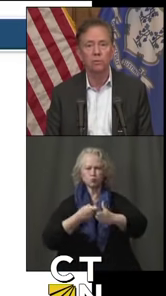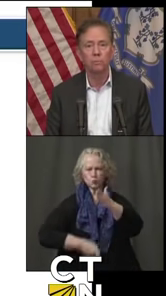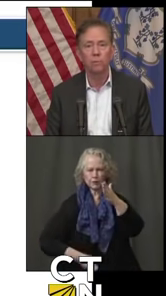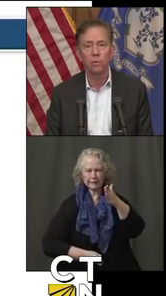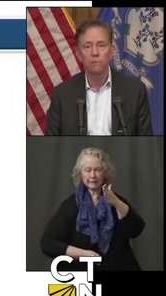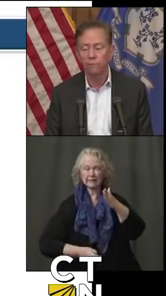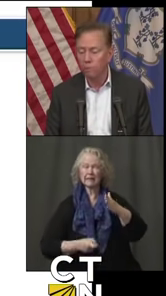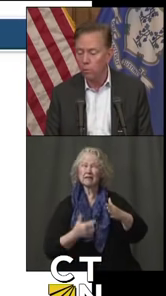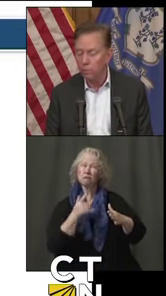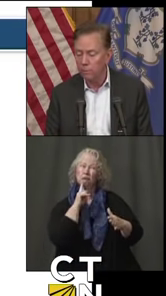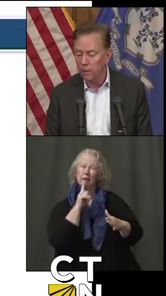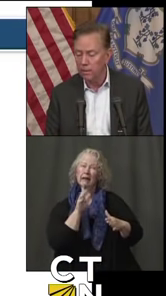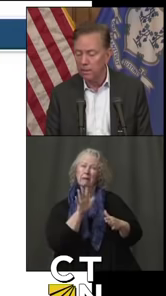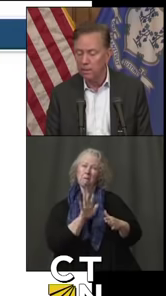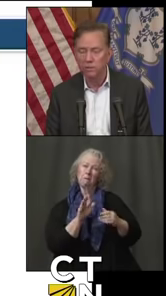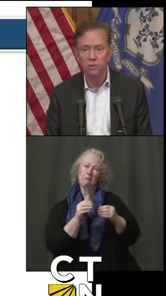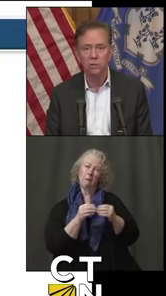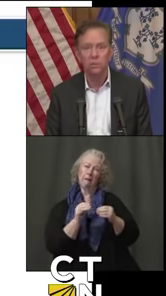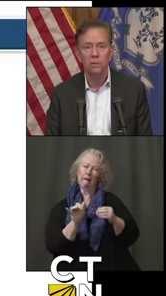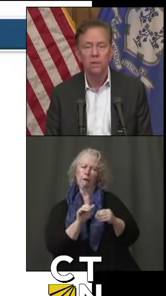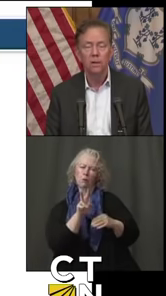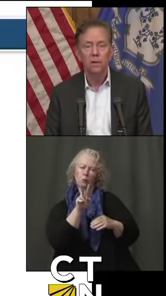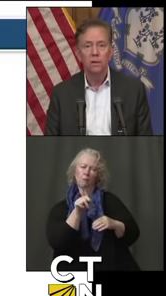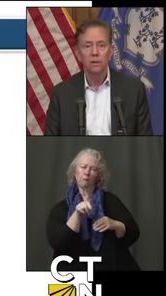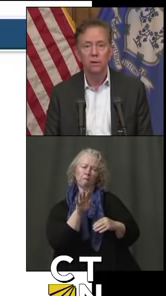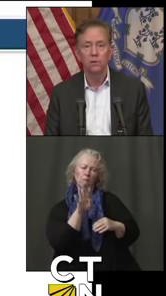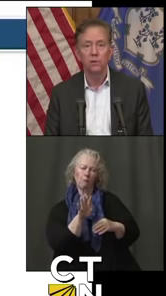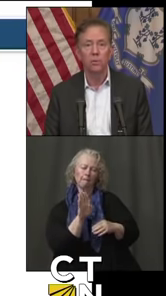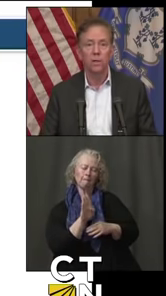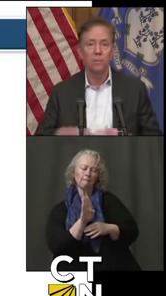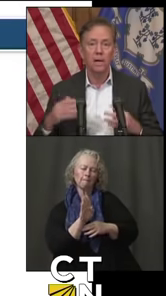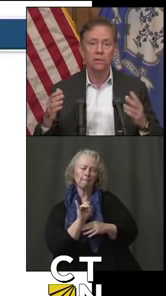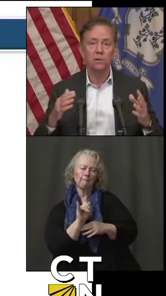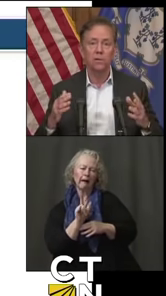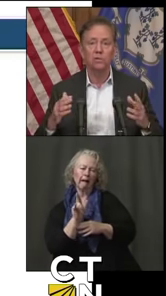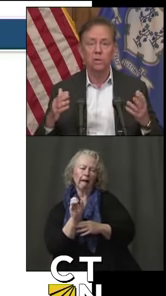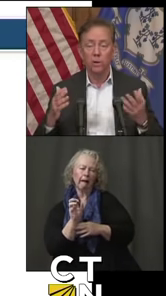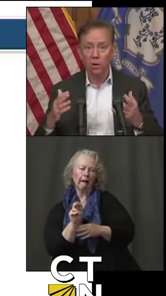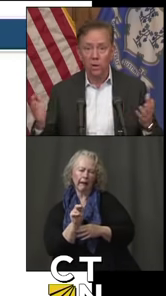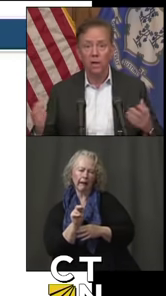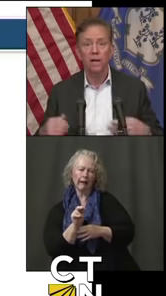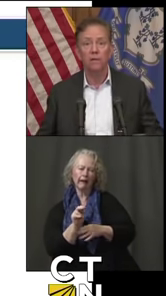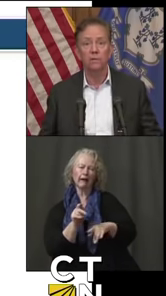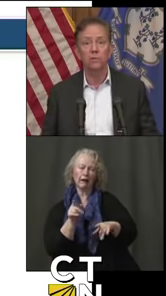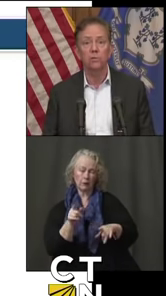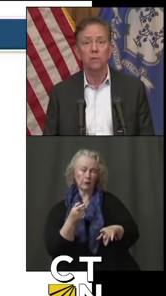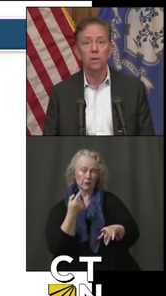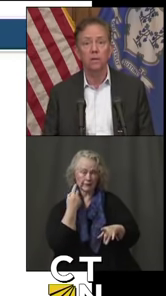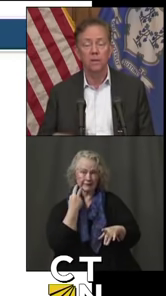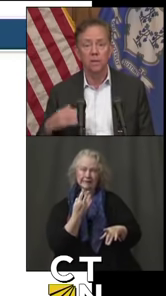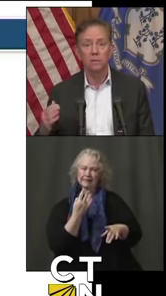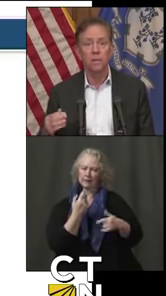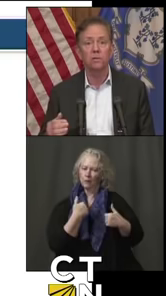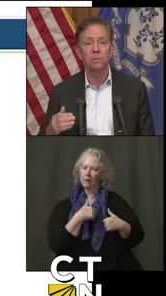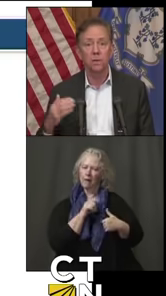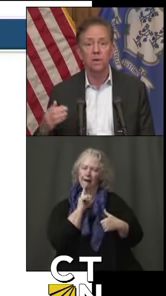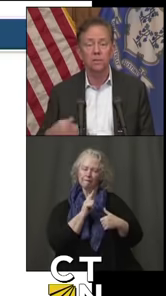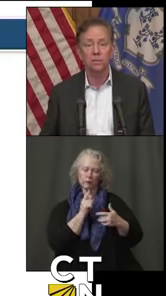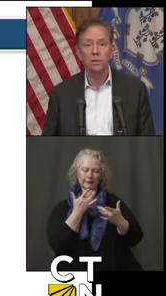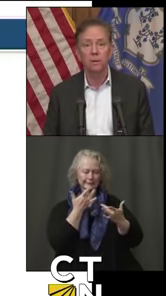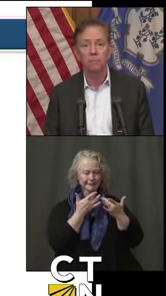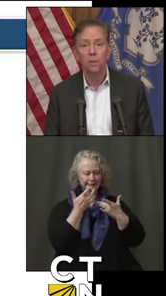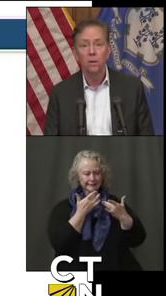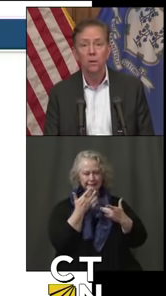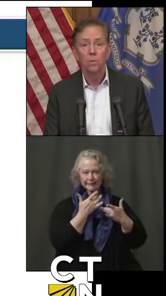like $2.4 billion. So, if you're doing the math, you're going to see we are going to have to streamline things, make some